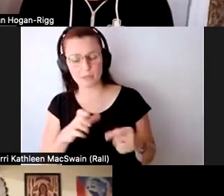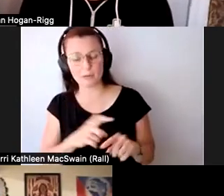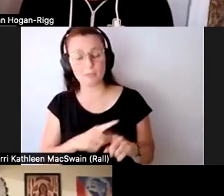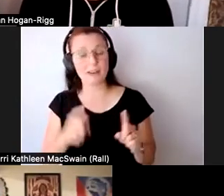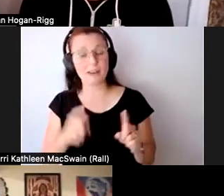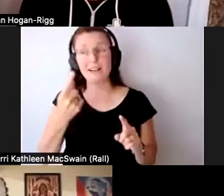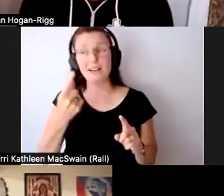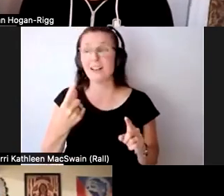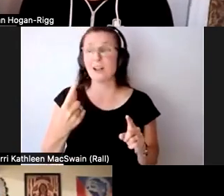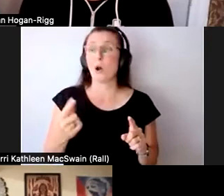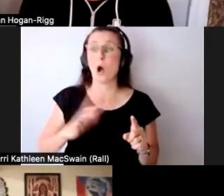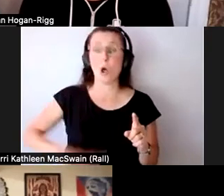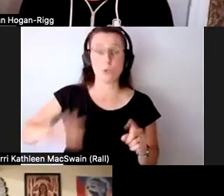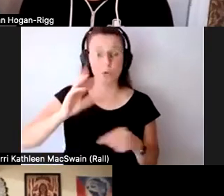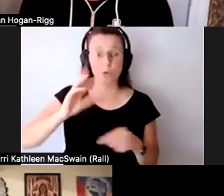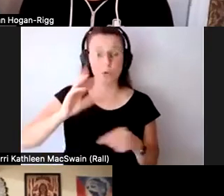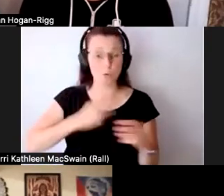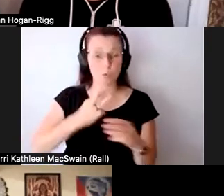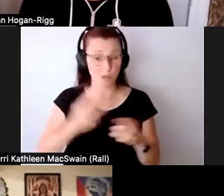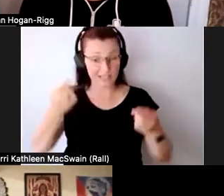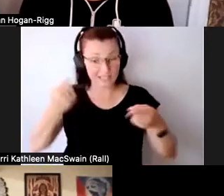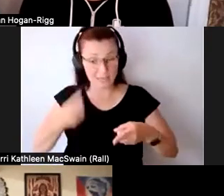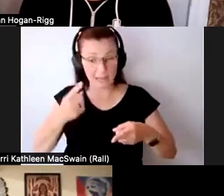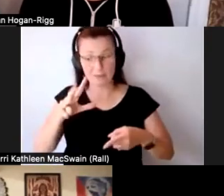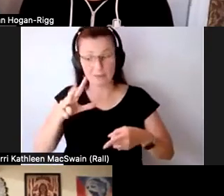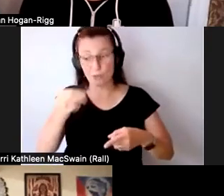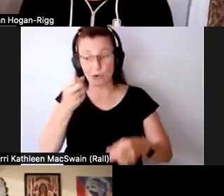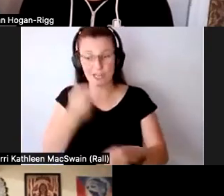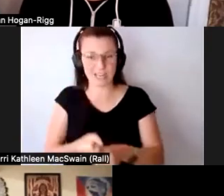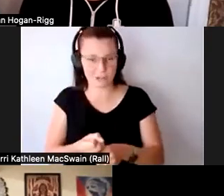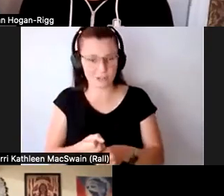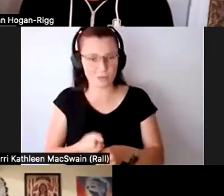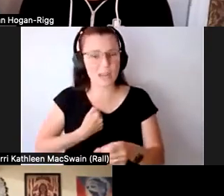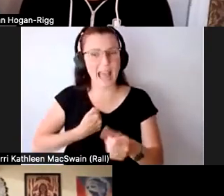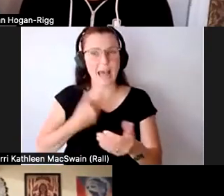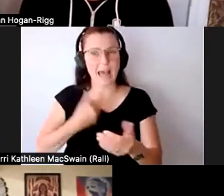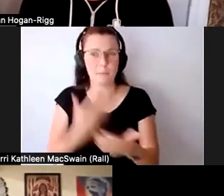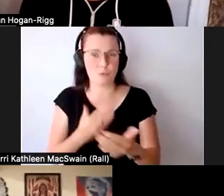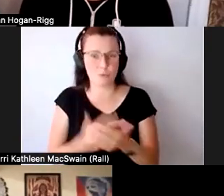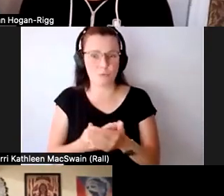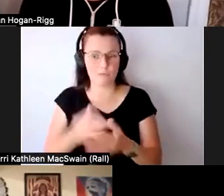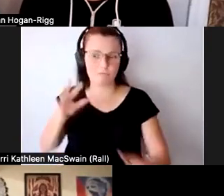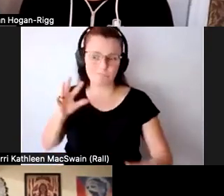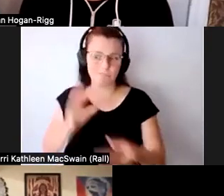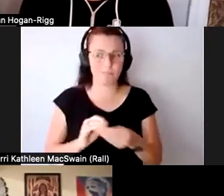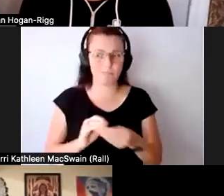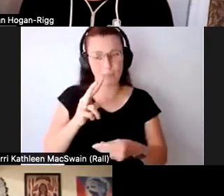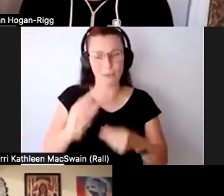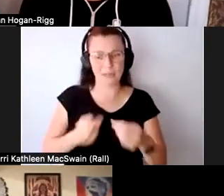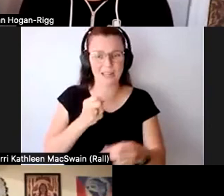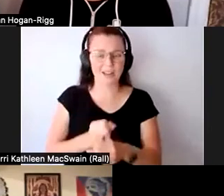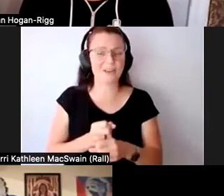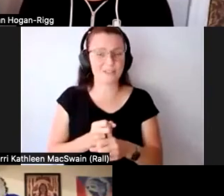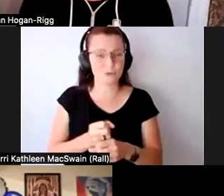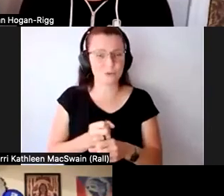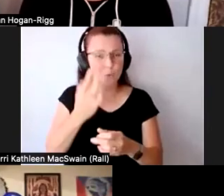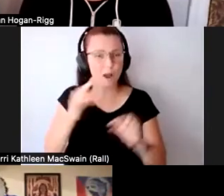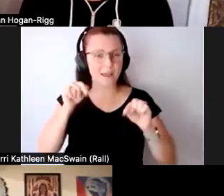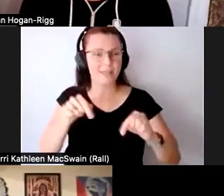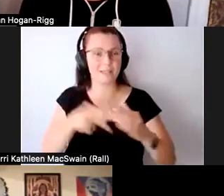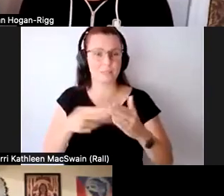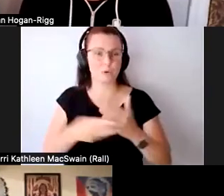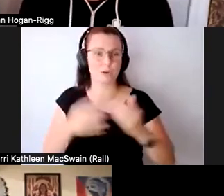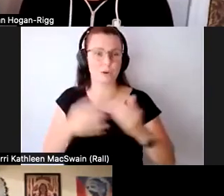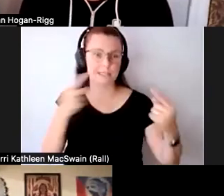that shows why we should be doing this, shows the value of saving lives, the success of these programs. And now it's our job as communities to